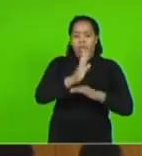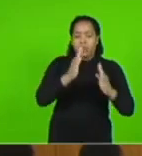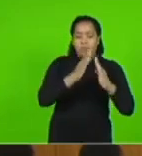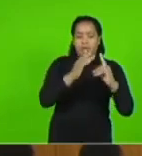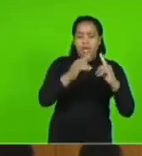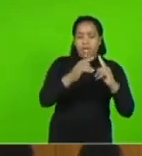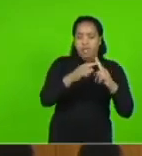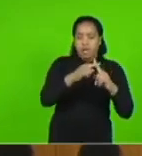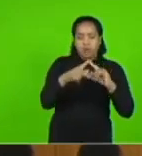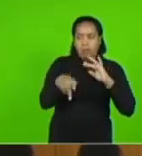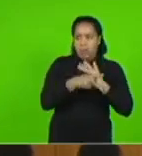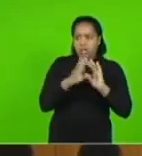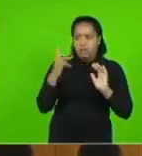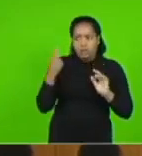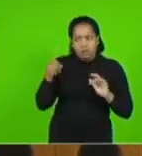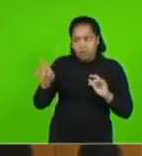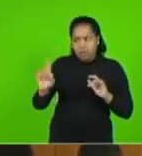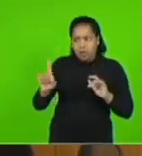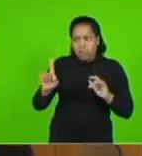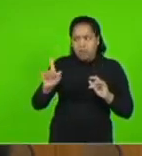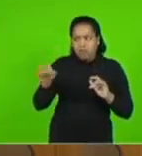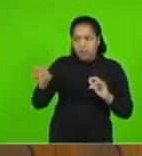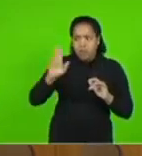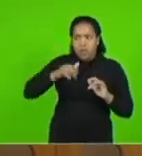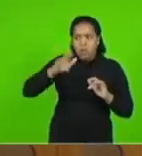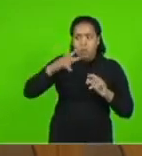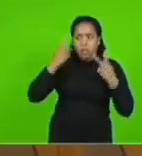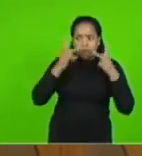this is the prophetic time we are living.